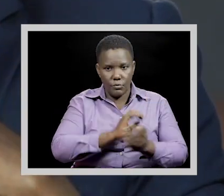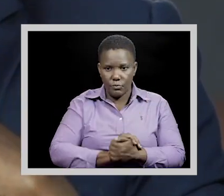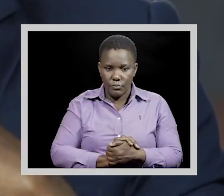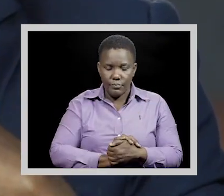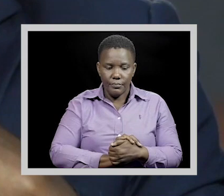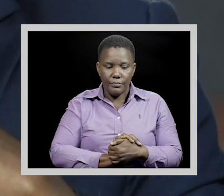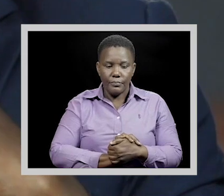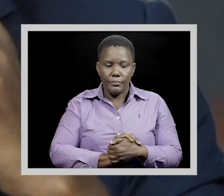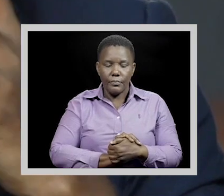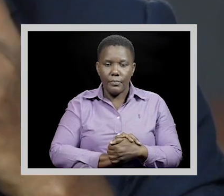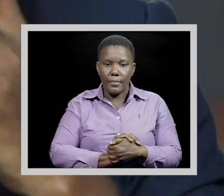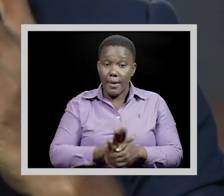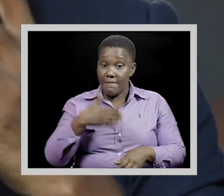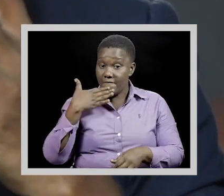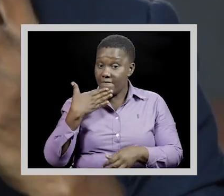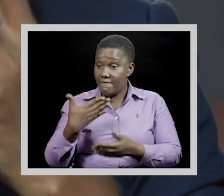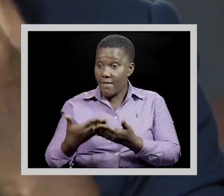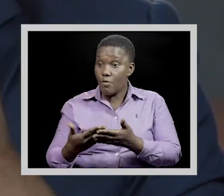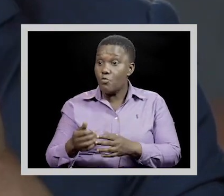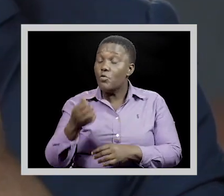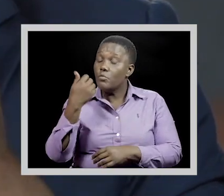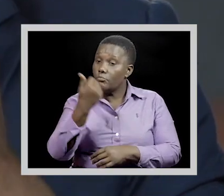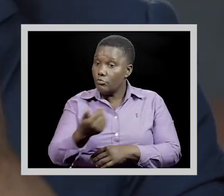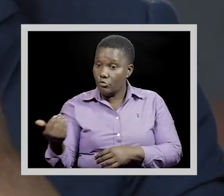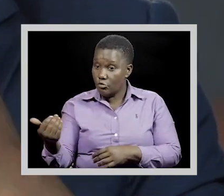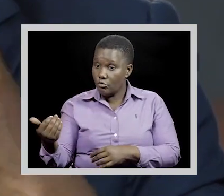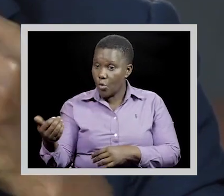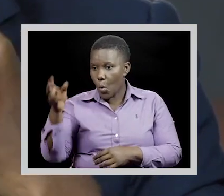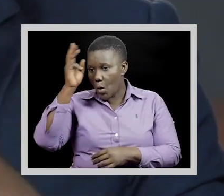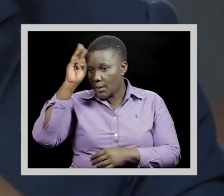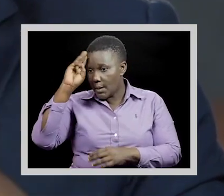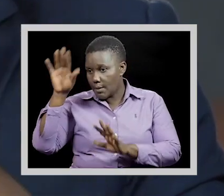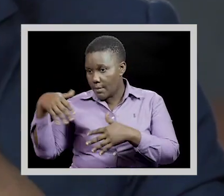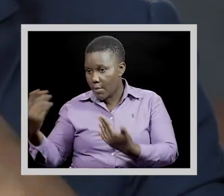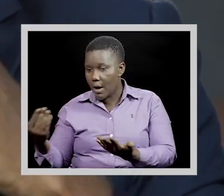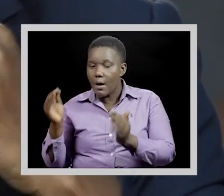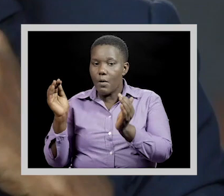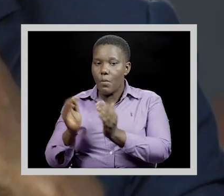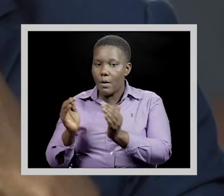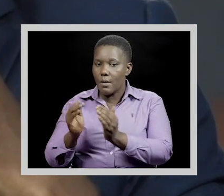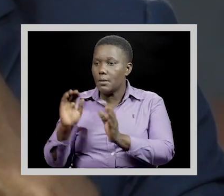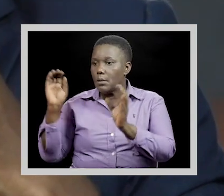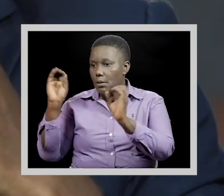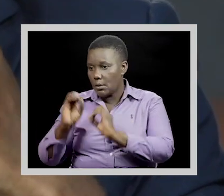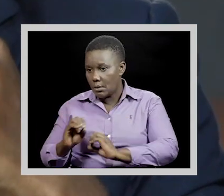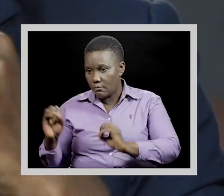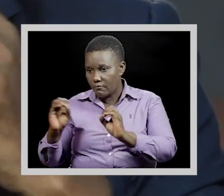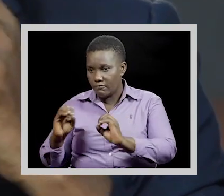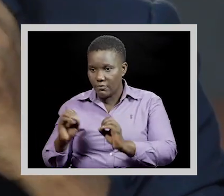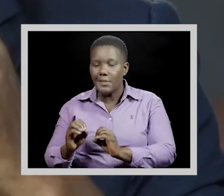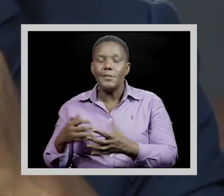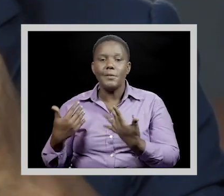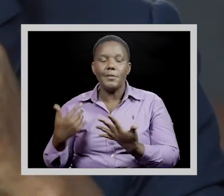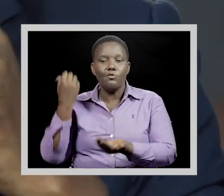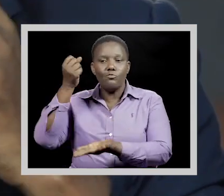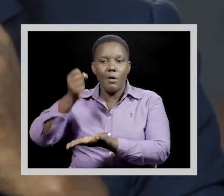should not consider. For instance, if a child has no parental care or has no guardian, that should not be taken as